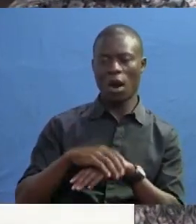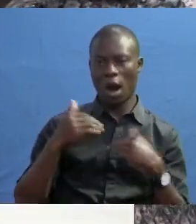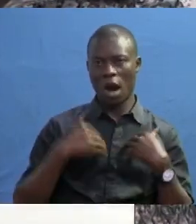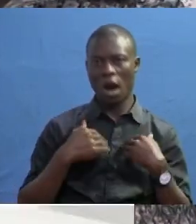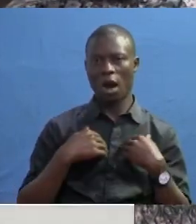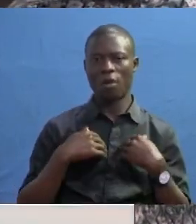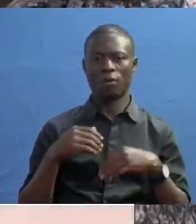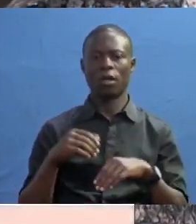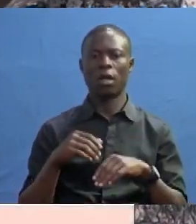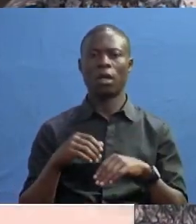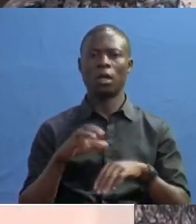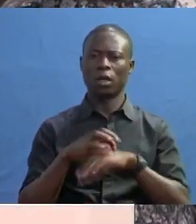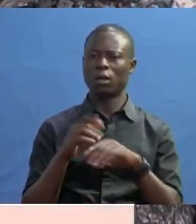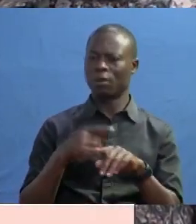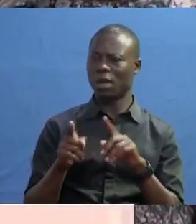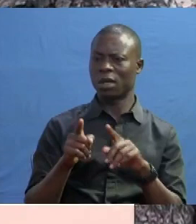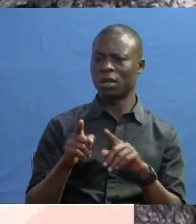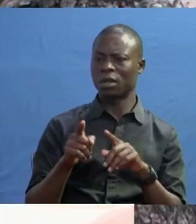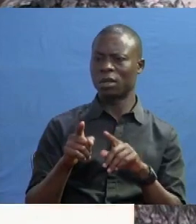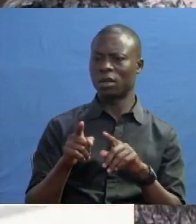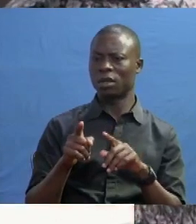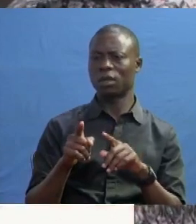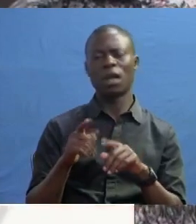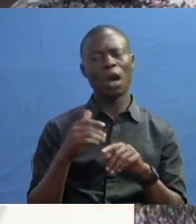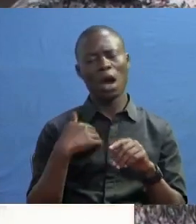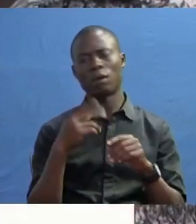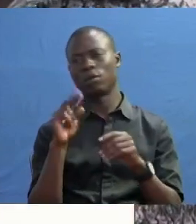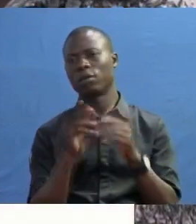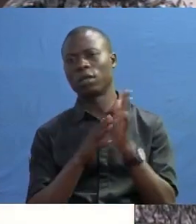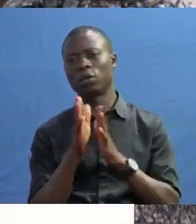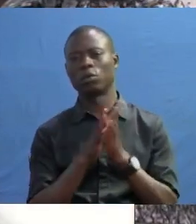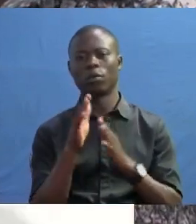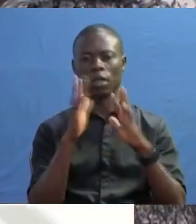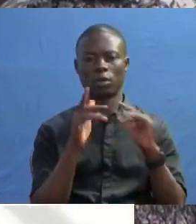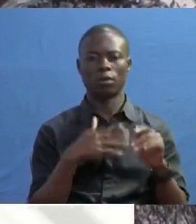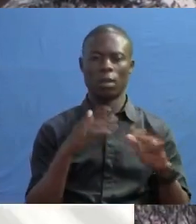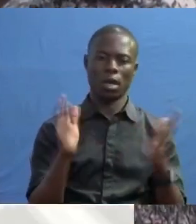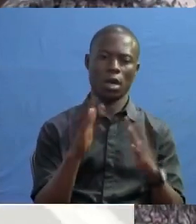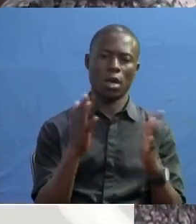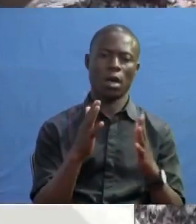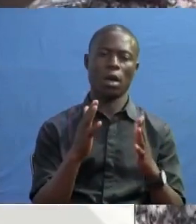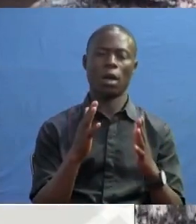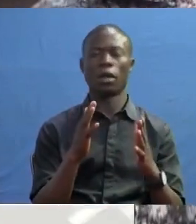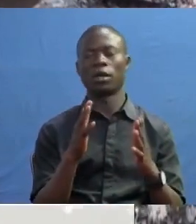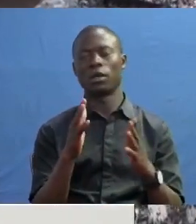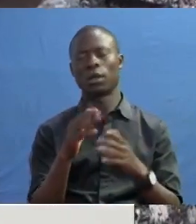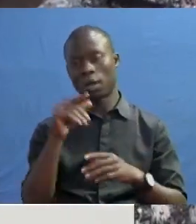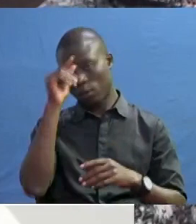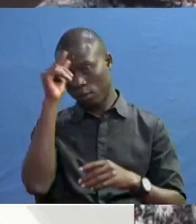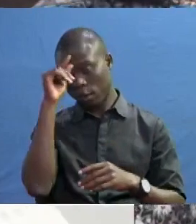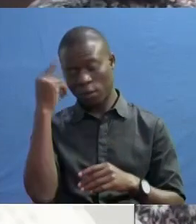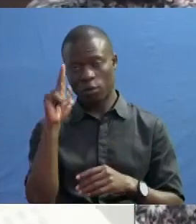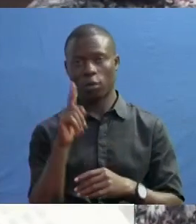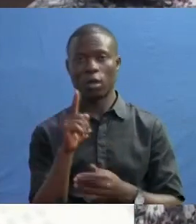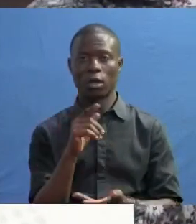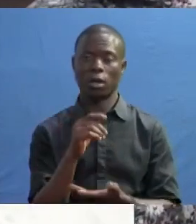even no soap in my house just to pay for the basic commodities. So I'm urging the government actually to release our funds. We have been here